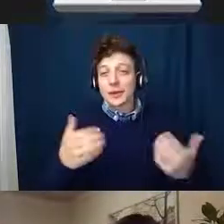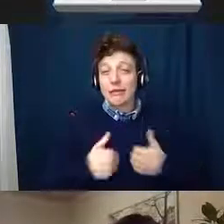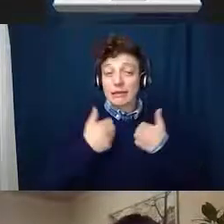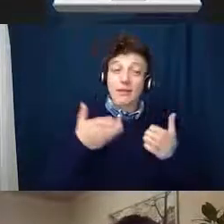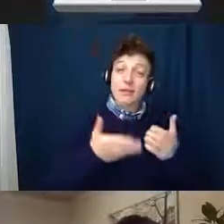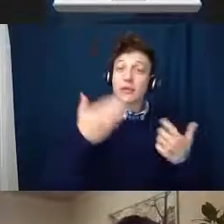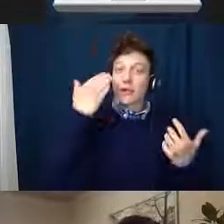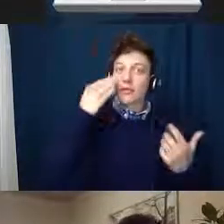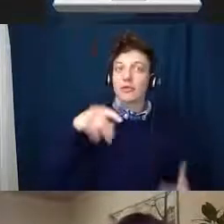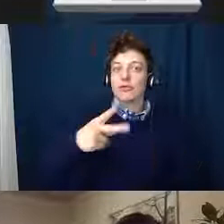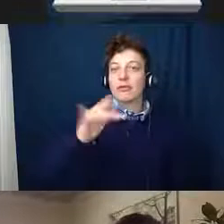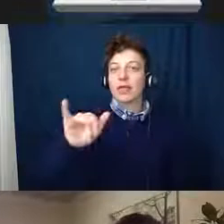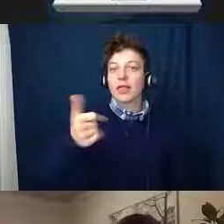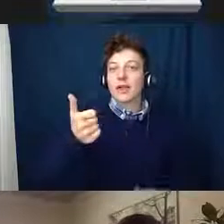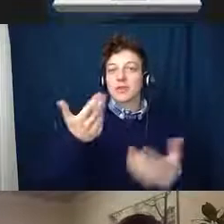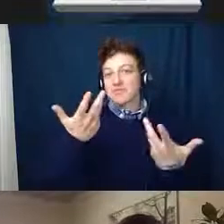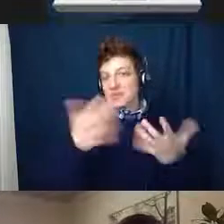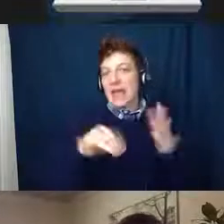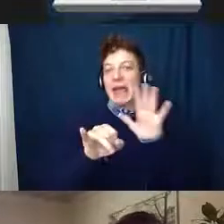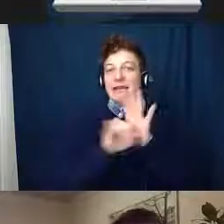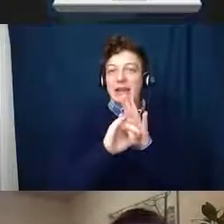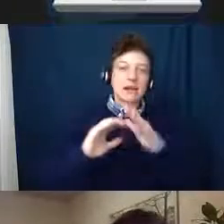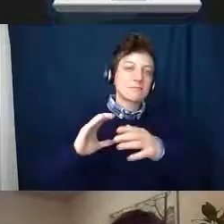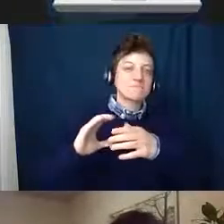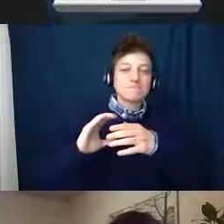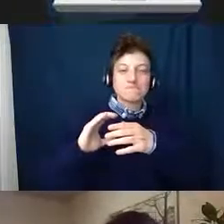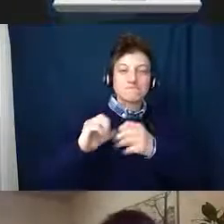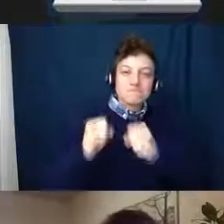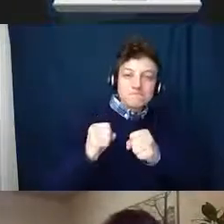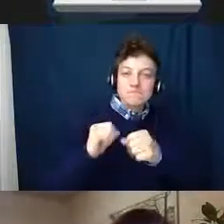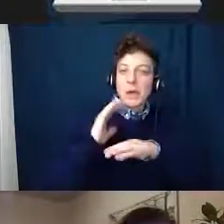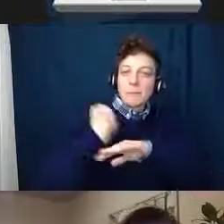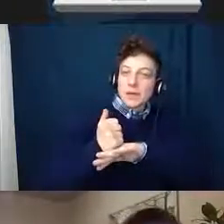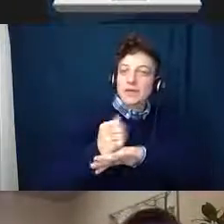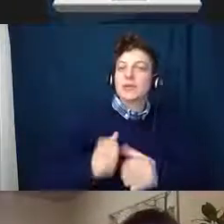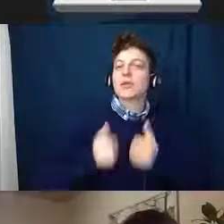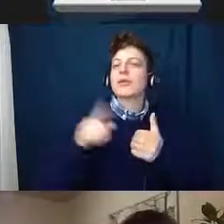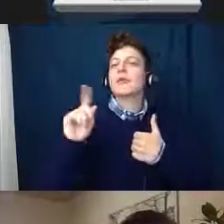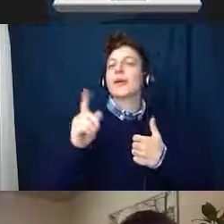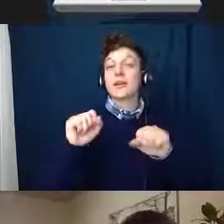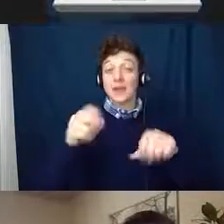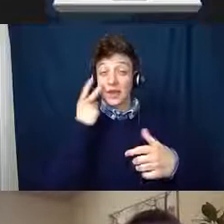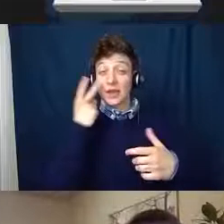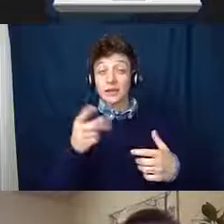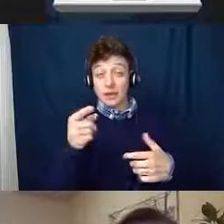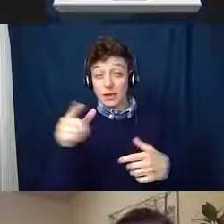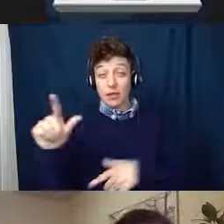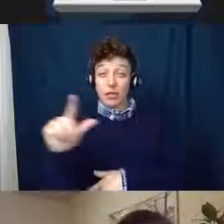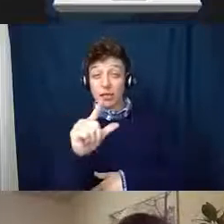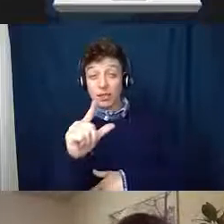Philly is very identity based, based on where you live. And so you can see here on the left